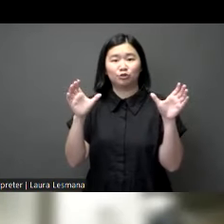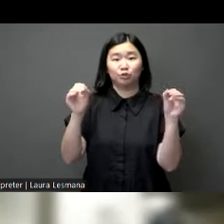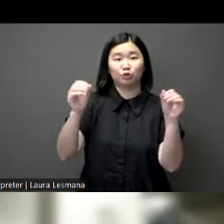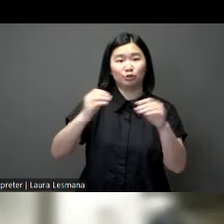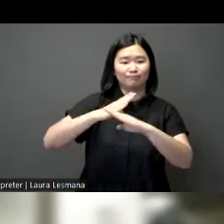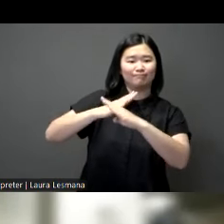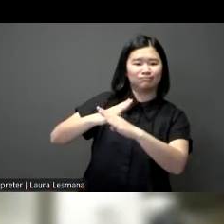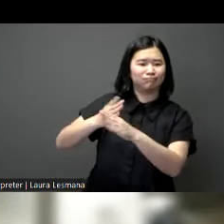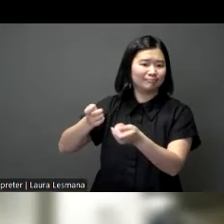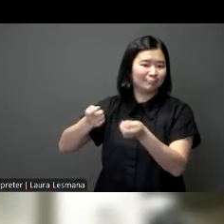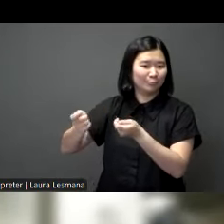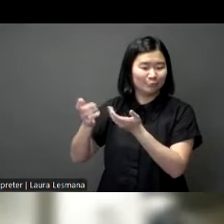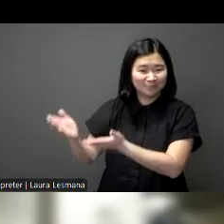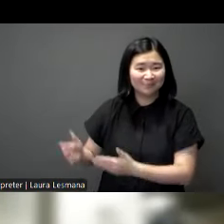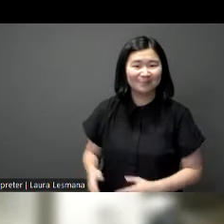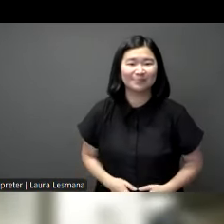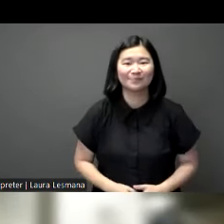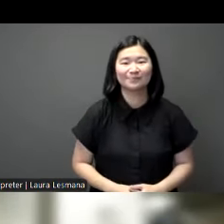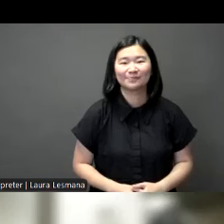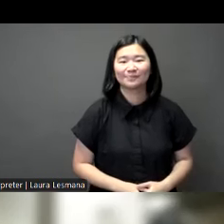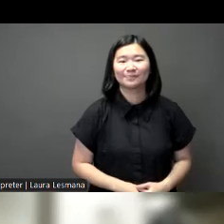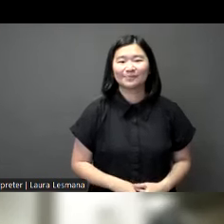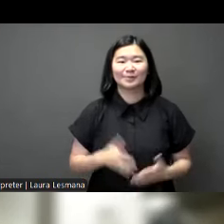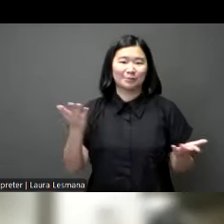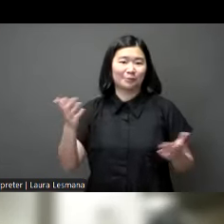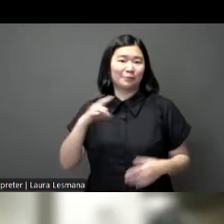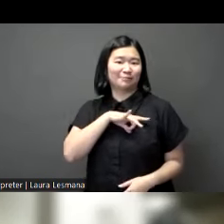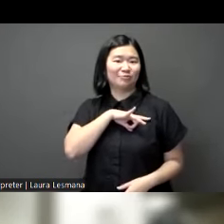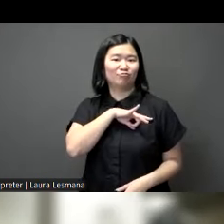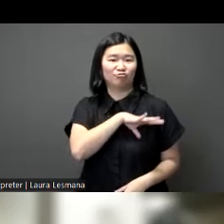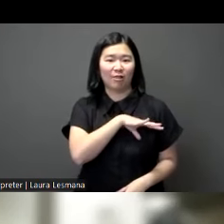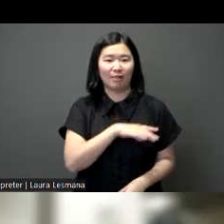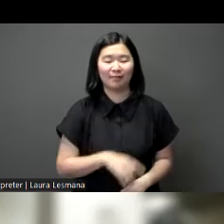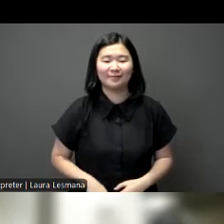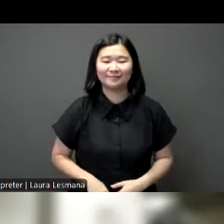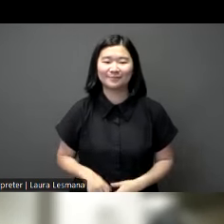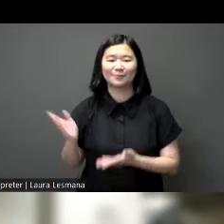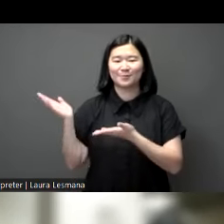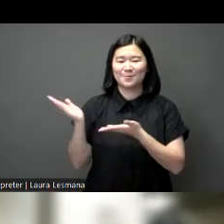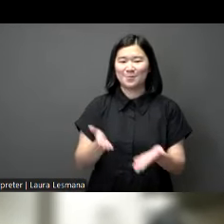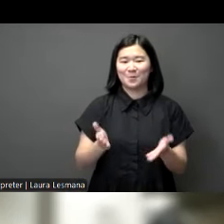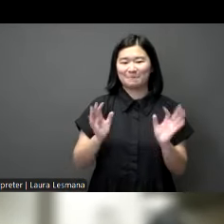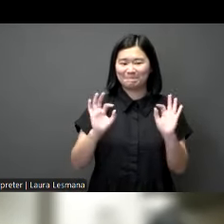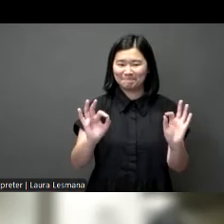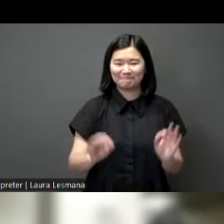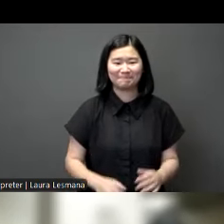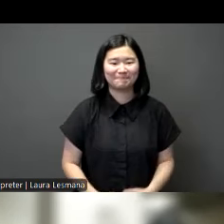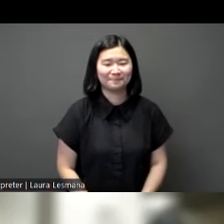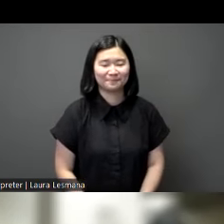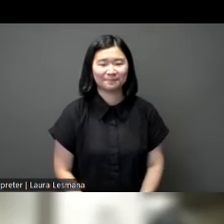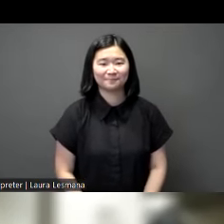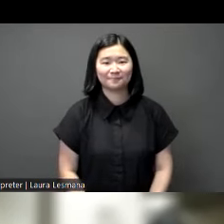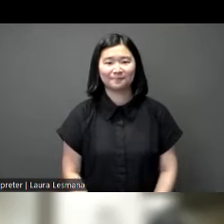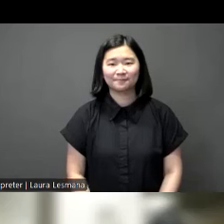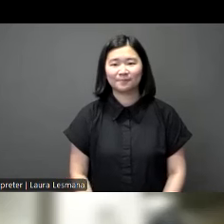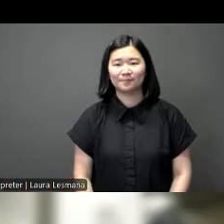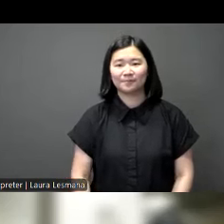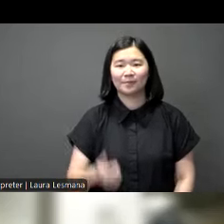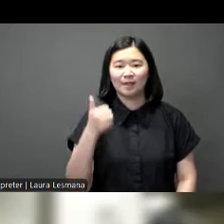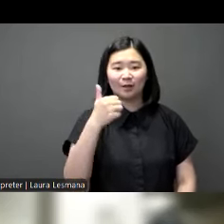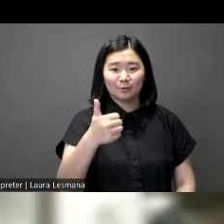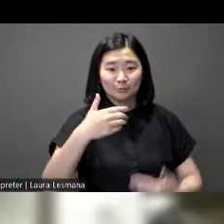Buenos días, buenas tardes, buenas noches a todos quienes nos acompañan. Muchas gracias, Vanessa, por la Good morning, good afternoon, good evening to